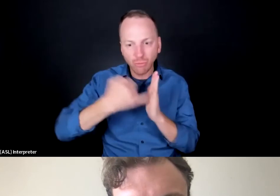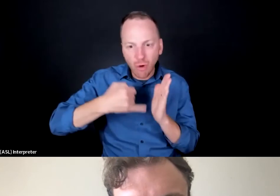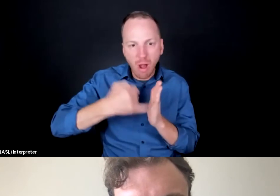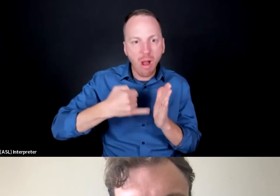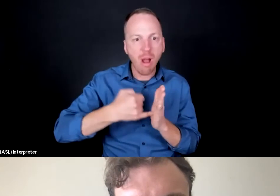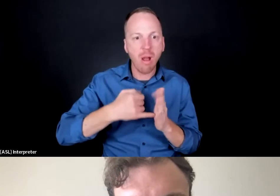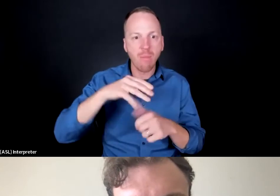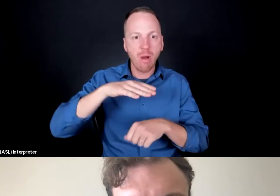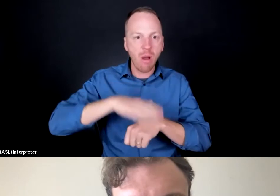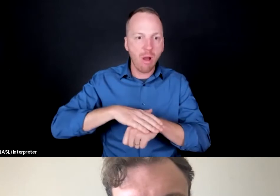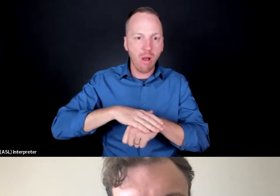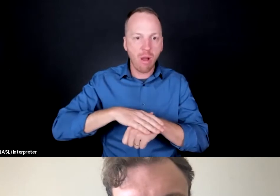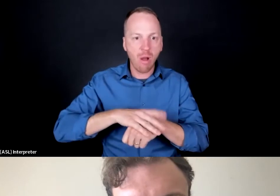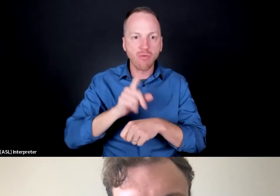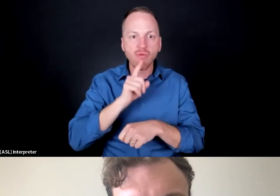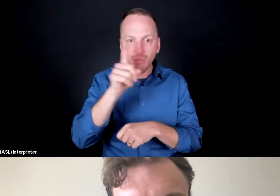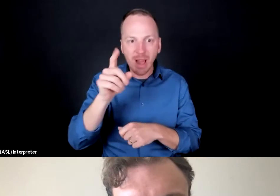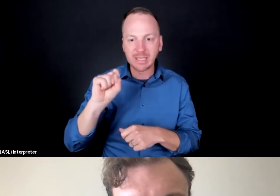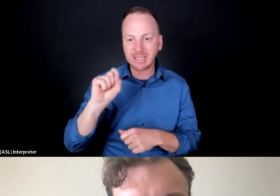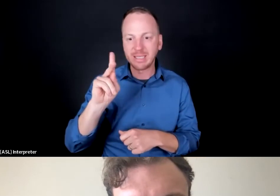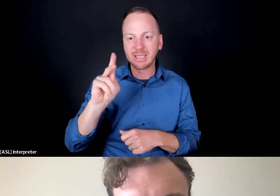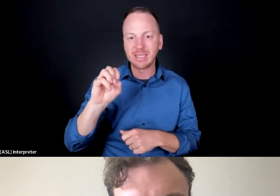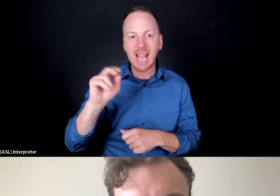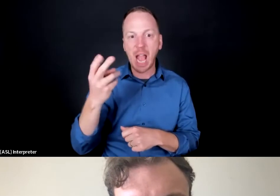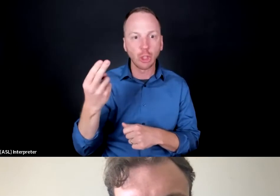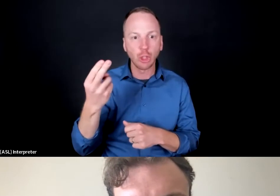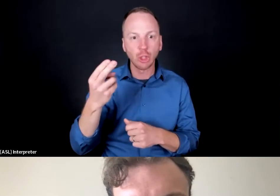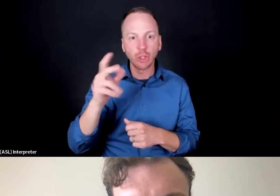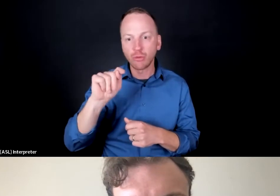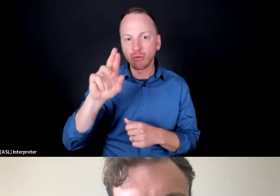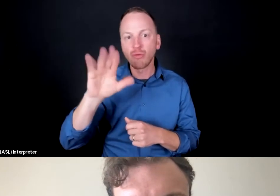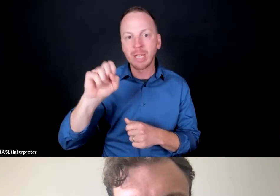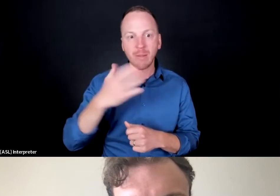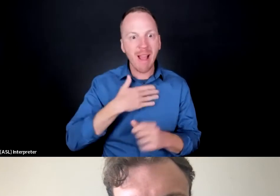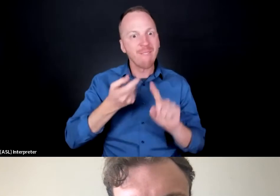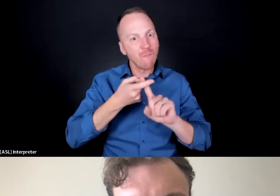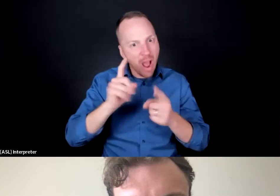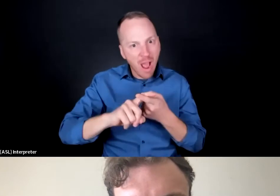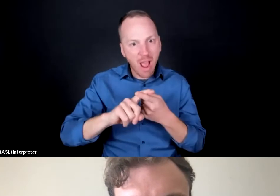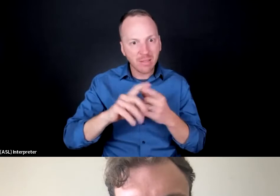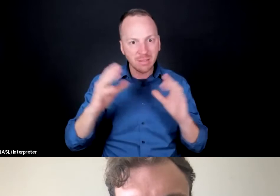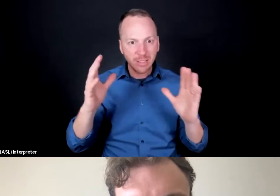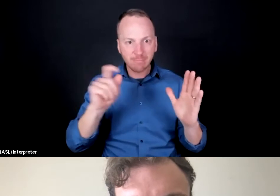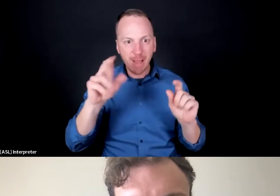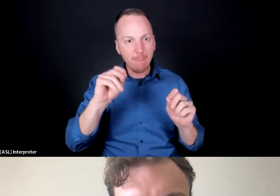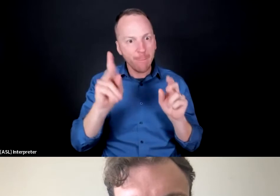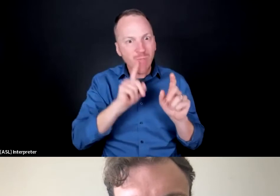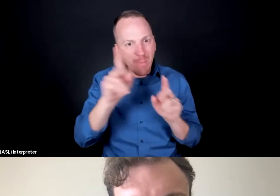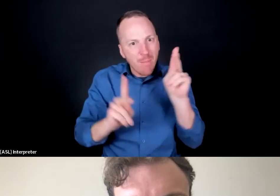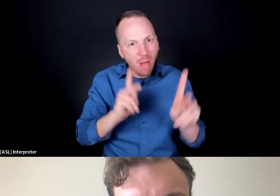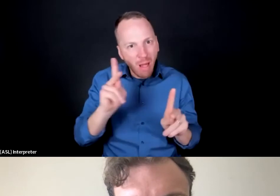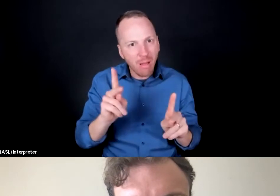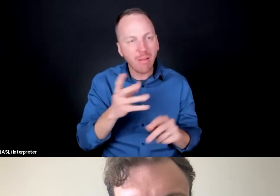them on real sketches of traces of my friends and people,